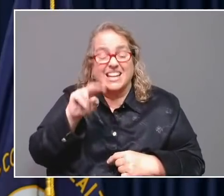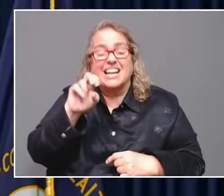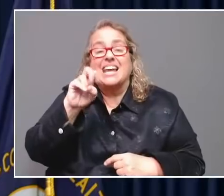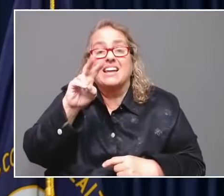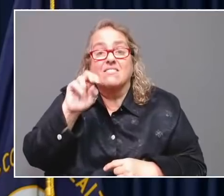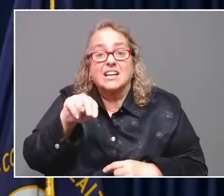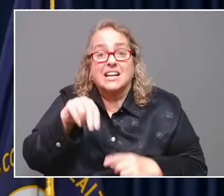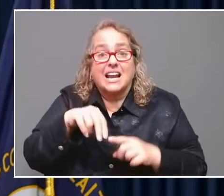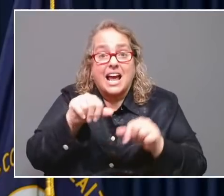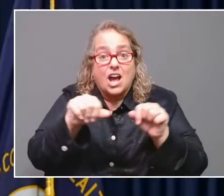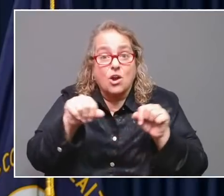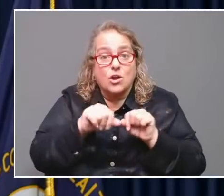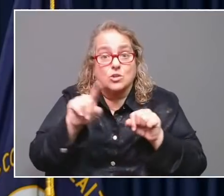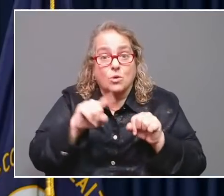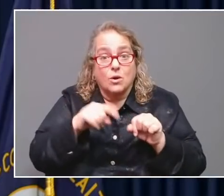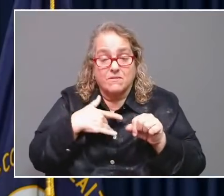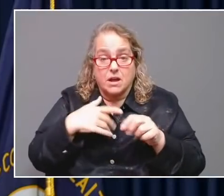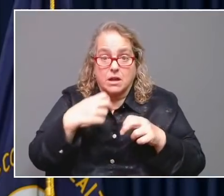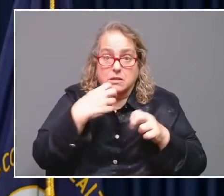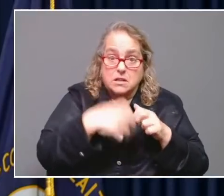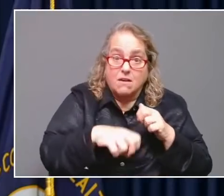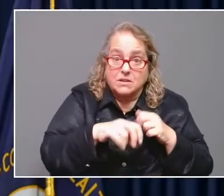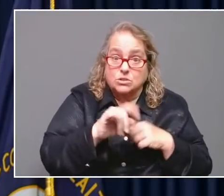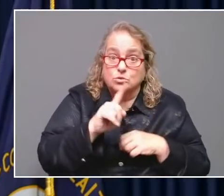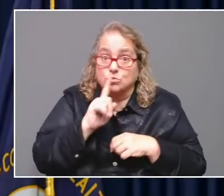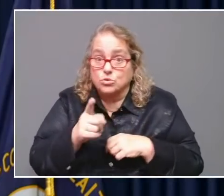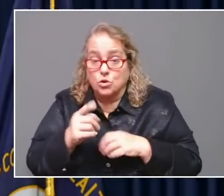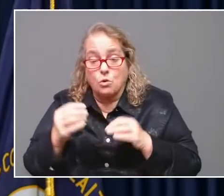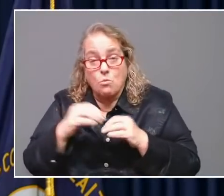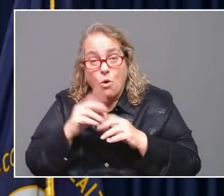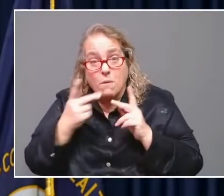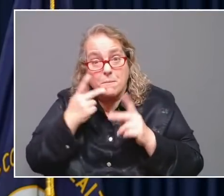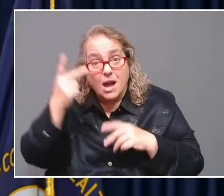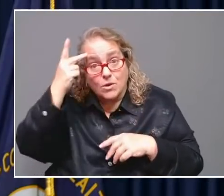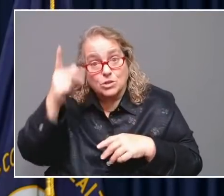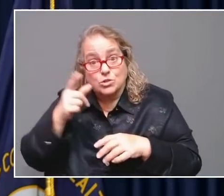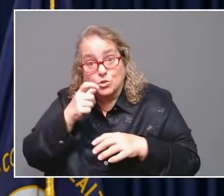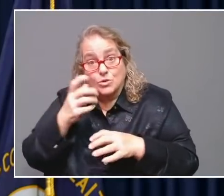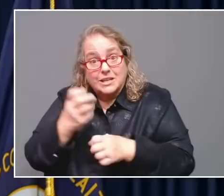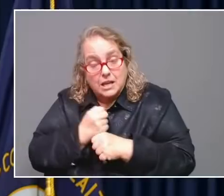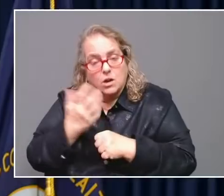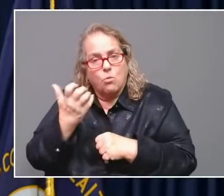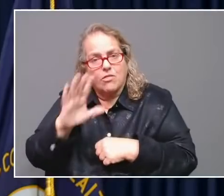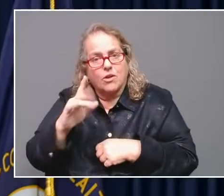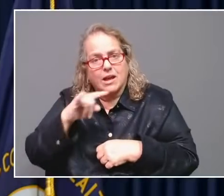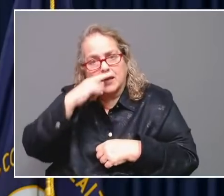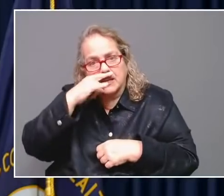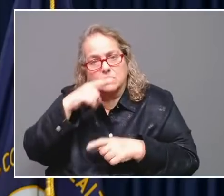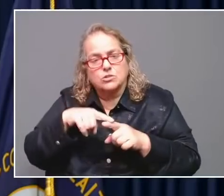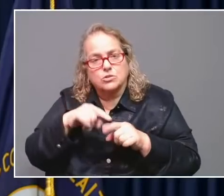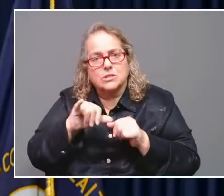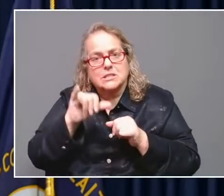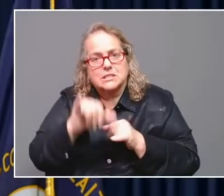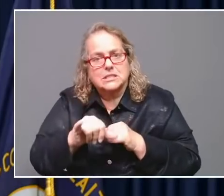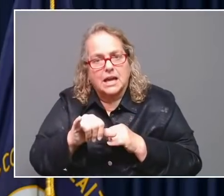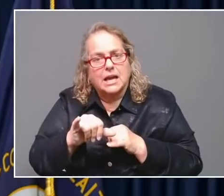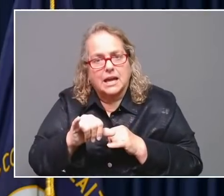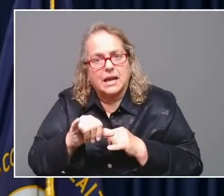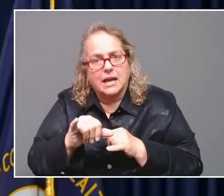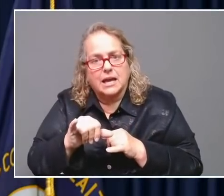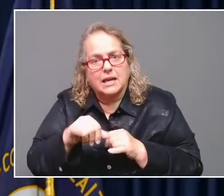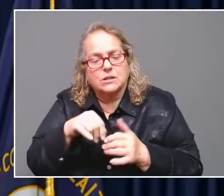areas we might feel are tougher, that's true. I believe there are more parents who get it and want their kids to stay in